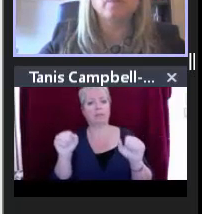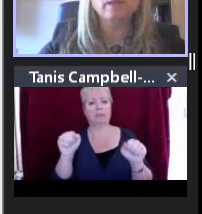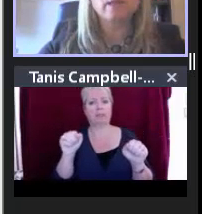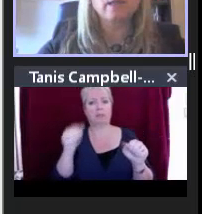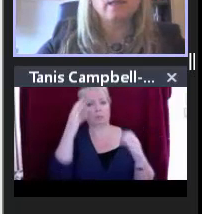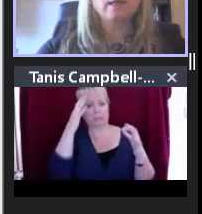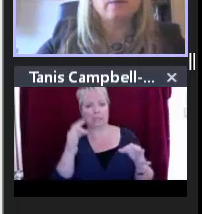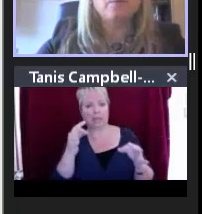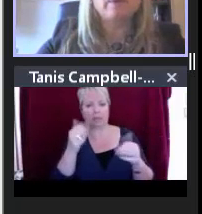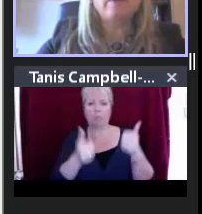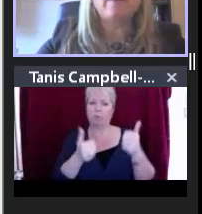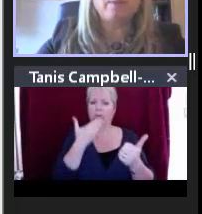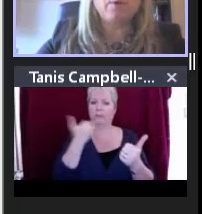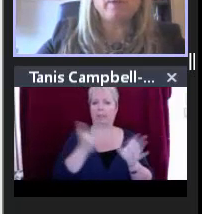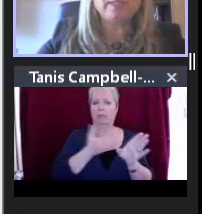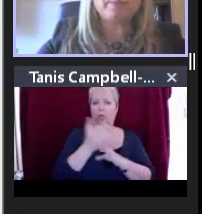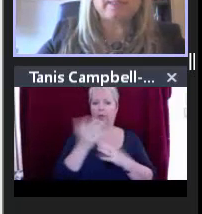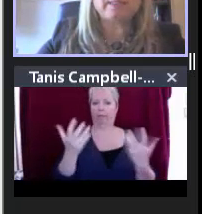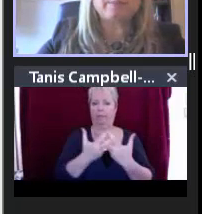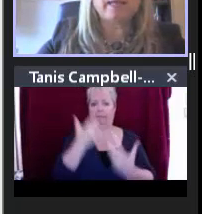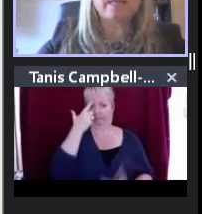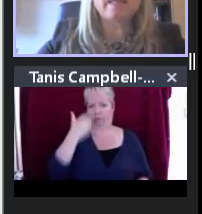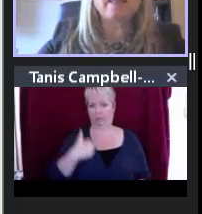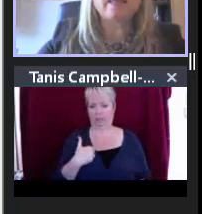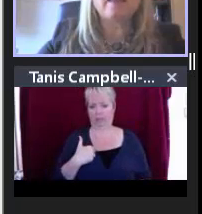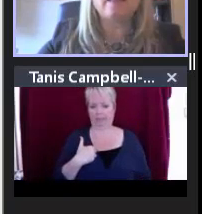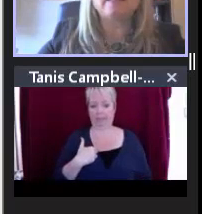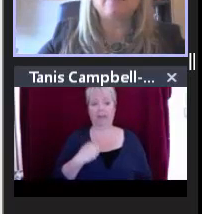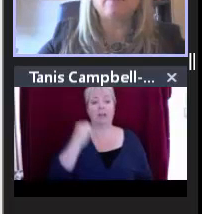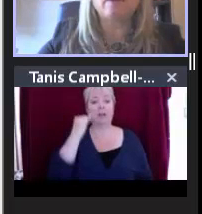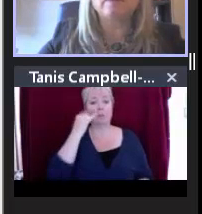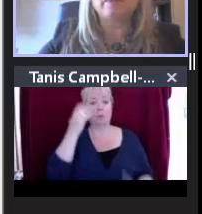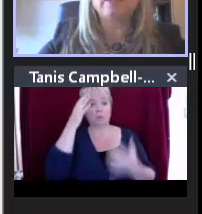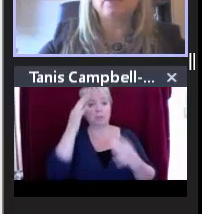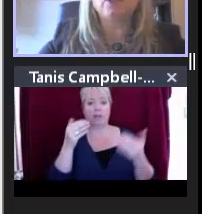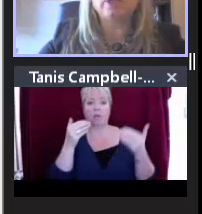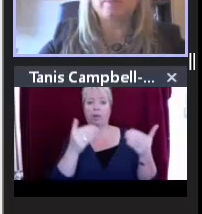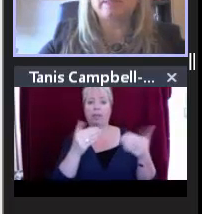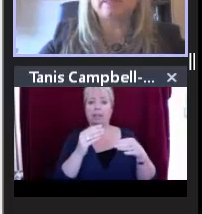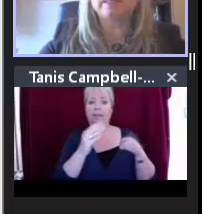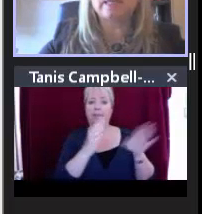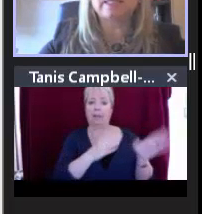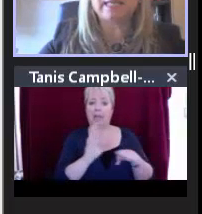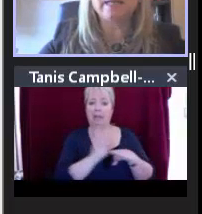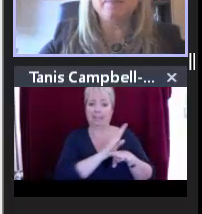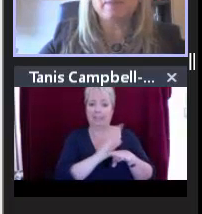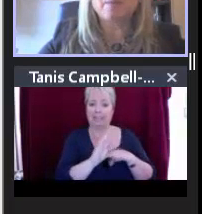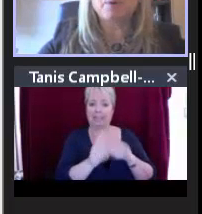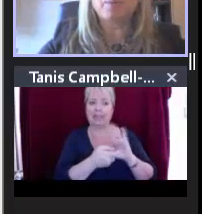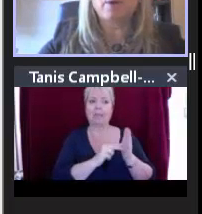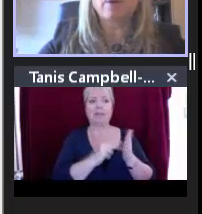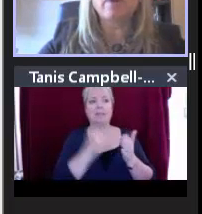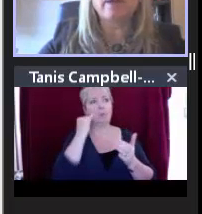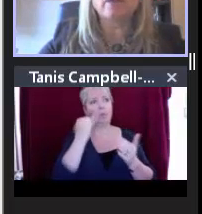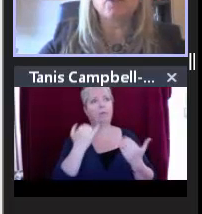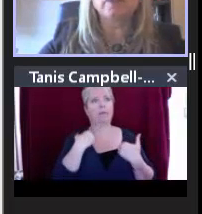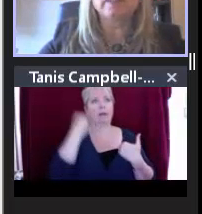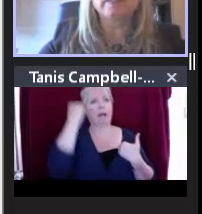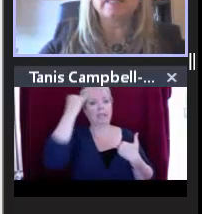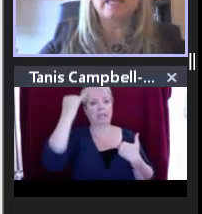you. If they move into business planning, then this involves researching a business idea,